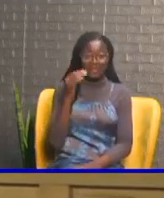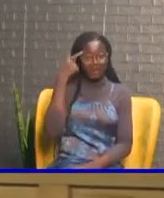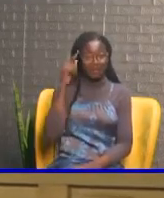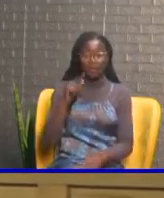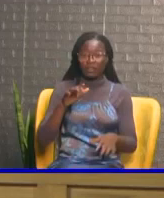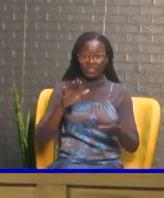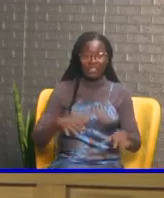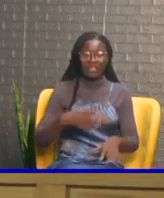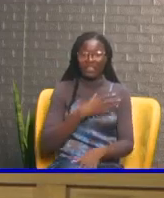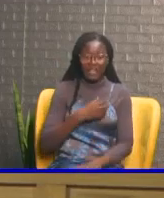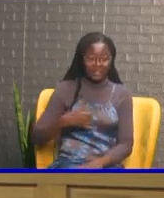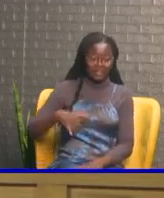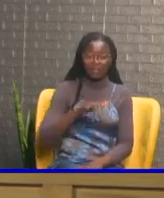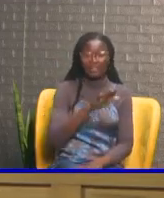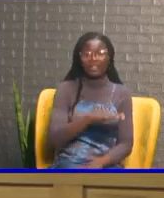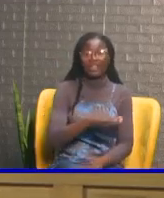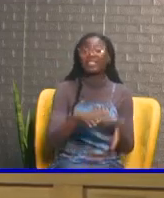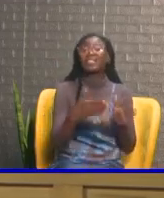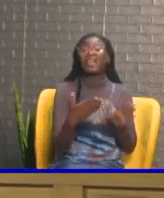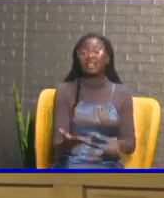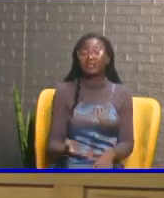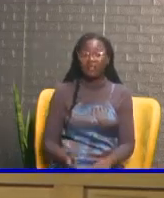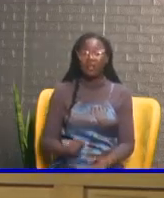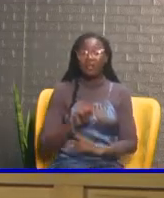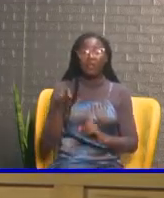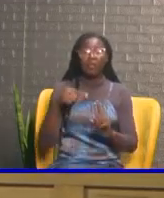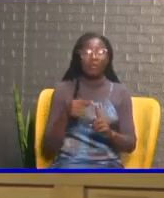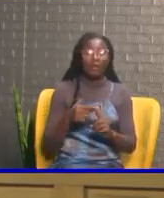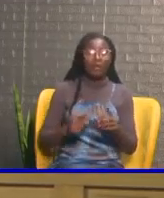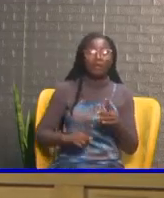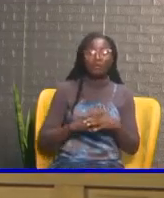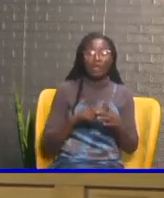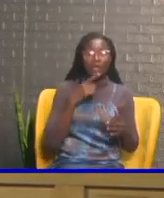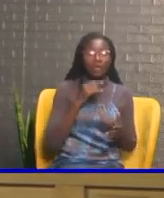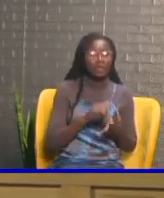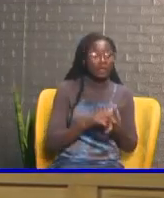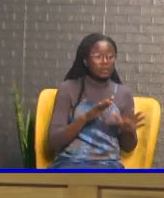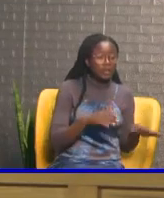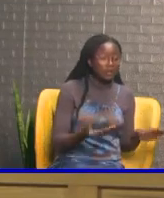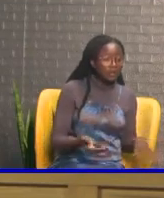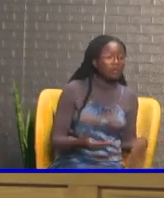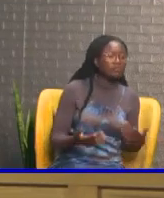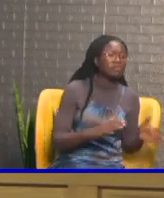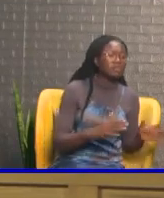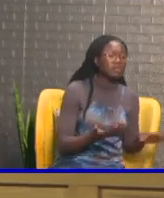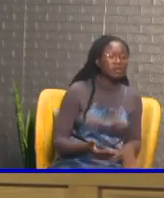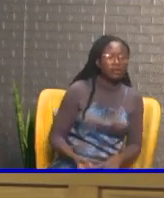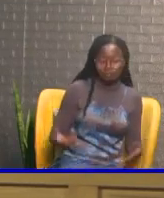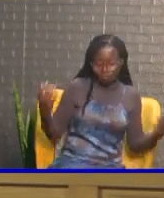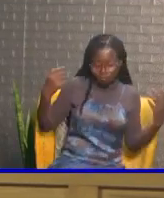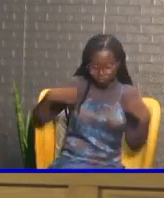child died. Fasted. When they came, he said, is the child there? He said, child has died. He put on his clothes. They said, what is this thing you are